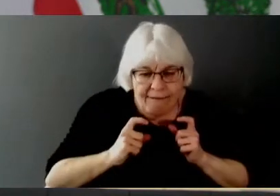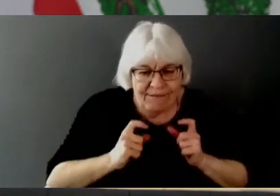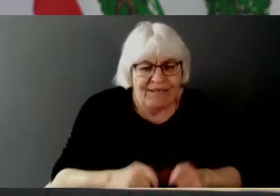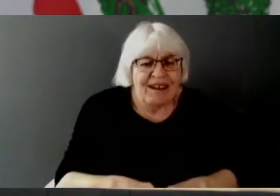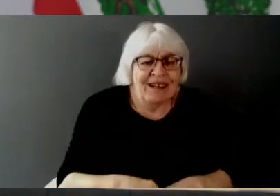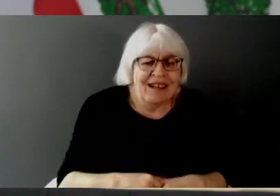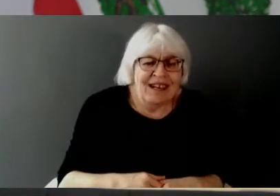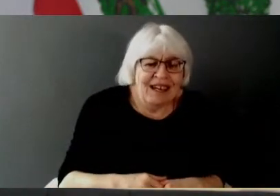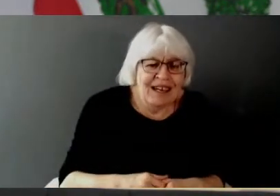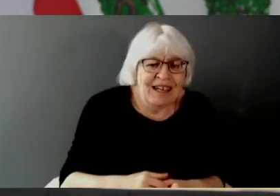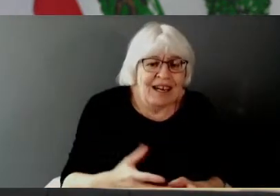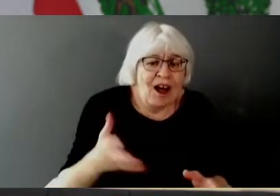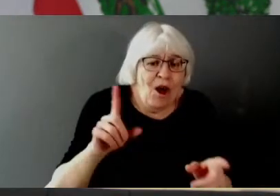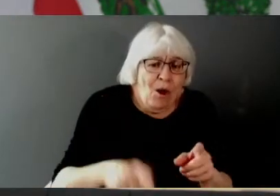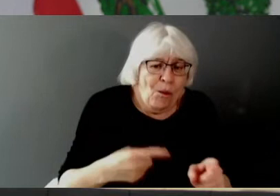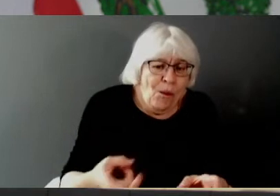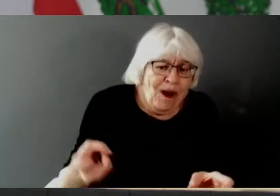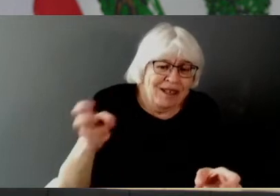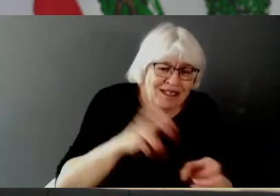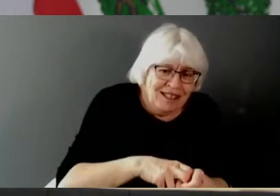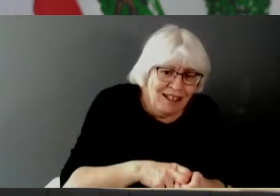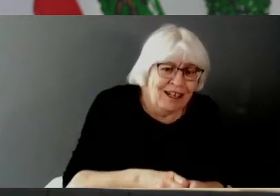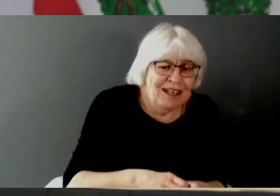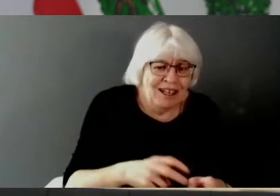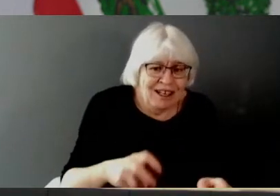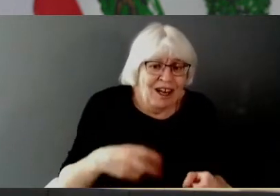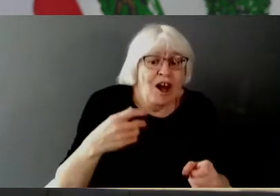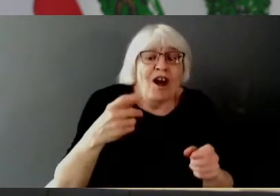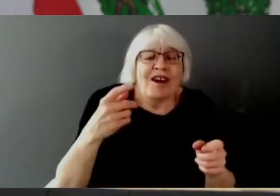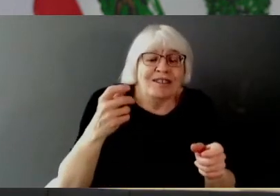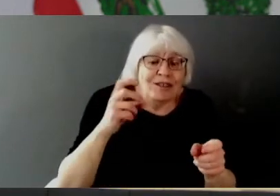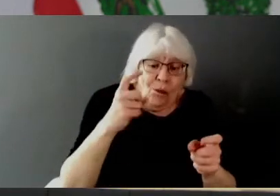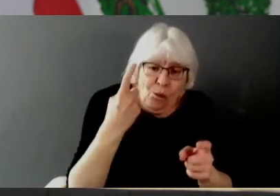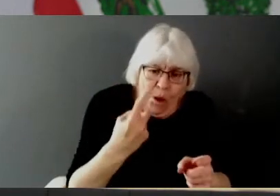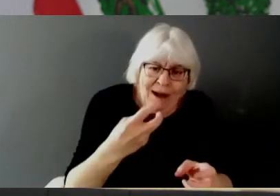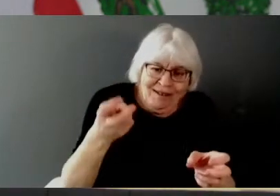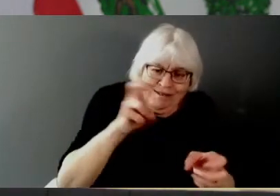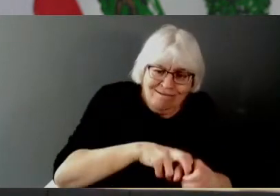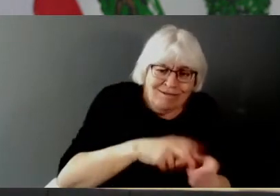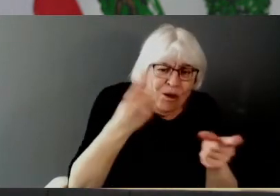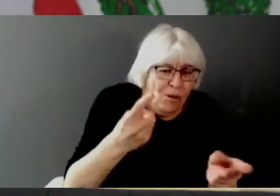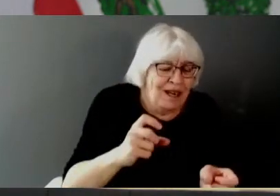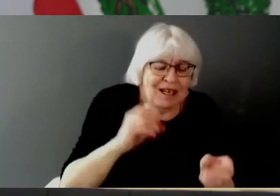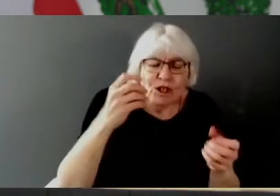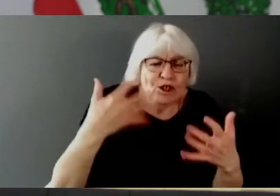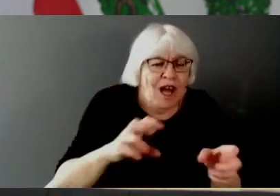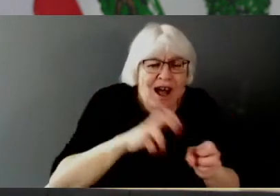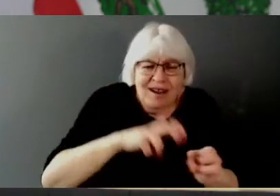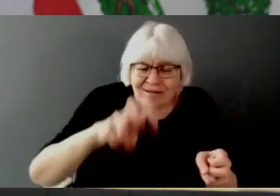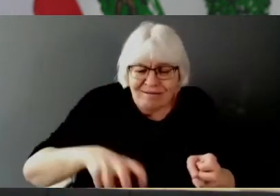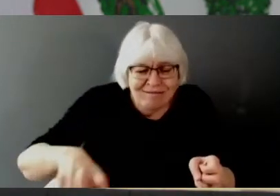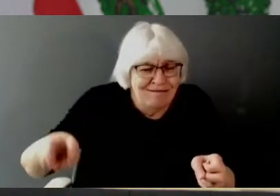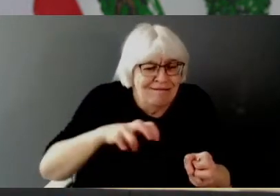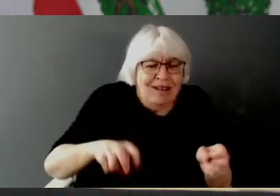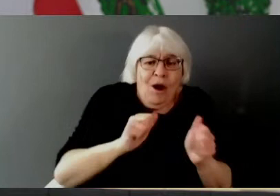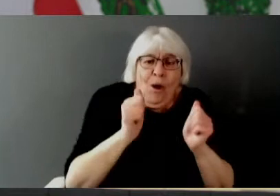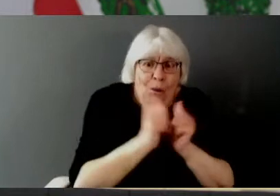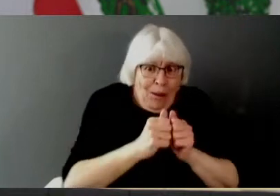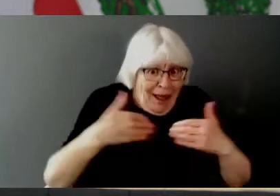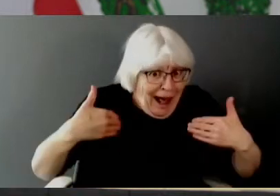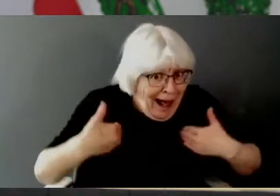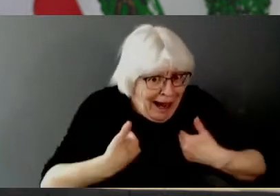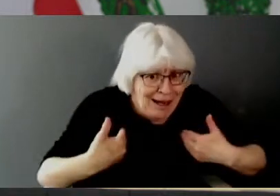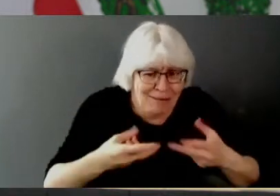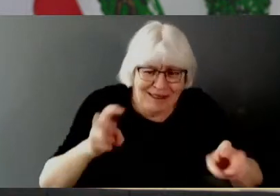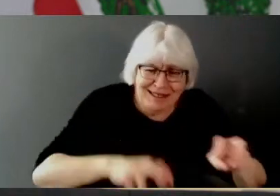pets to the testing clinics, as it causes unnecessary stress and risk to staff. Service dogs are able to be with individuals